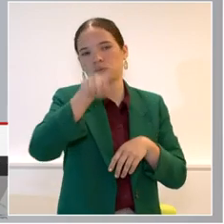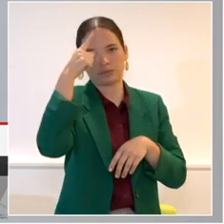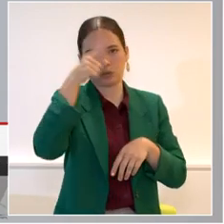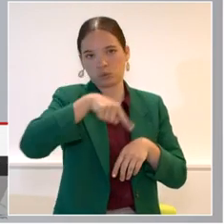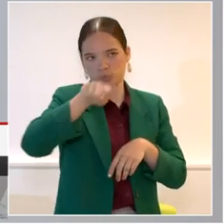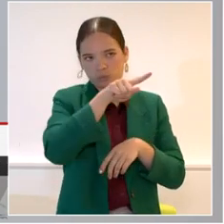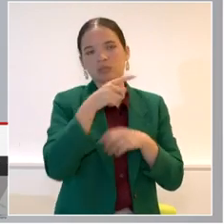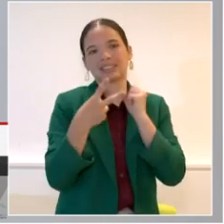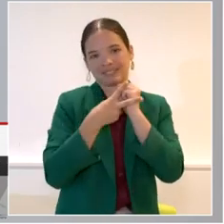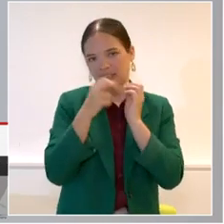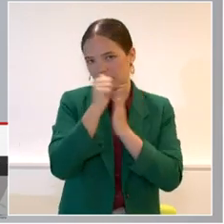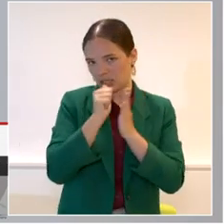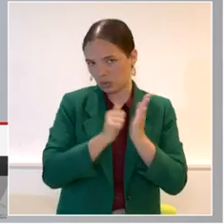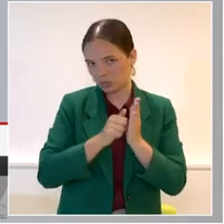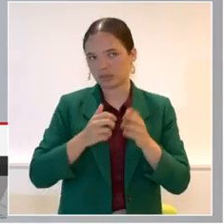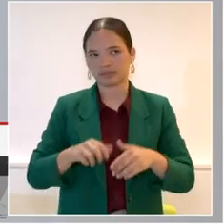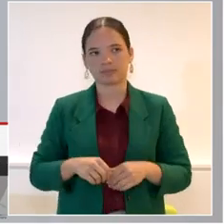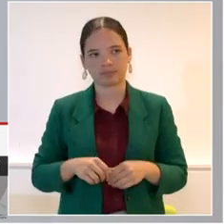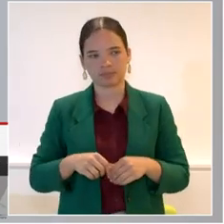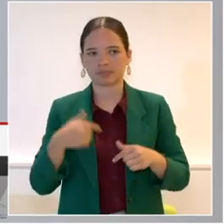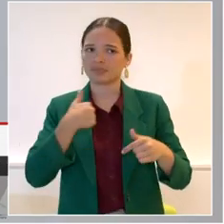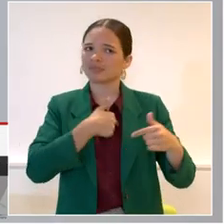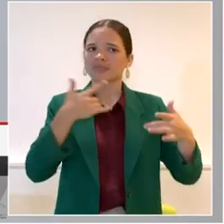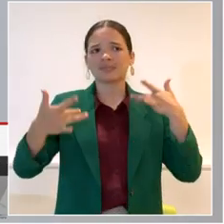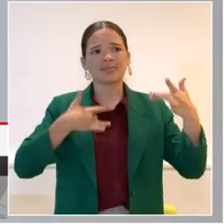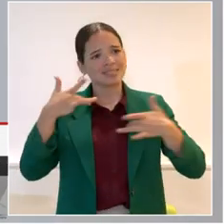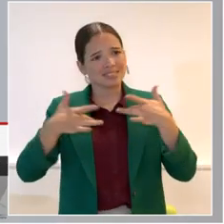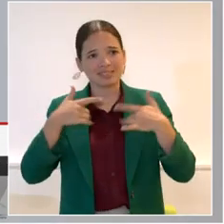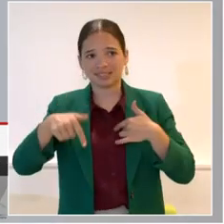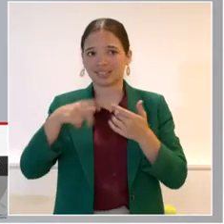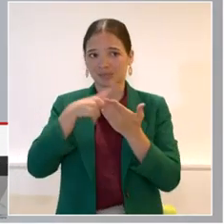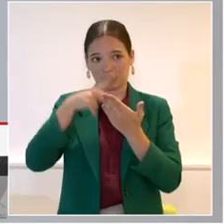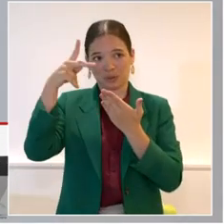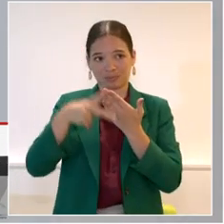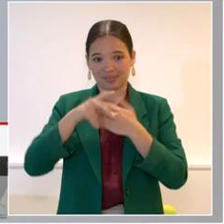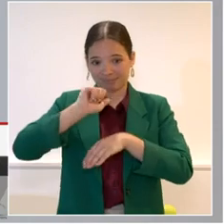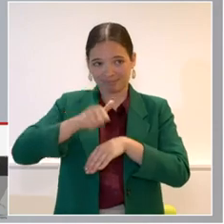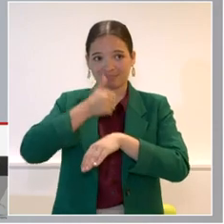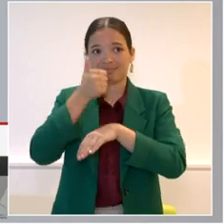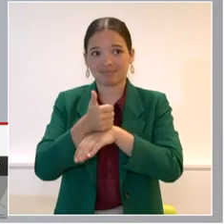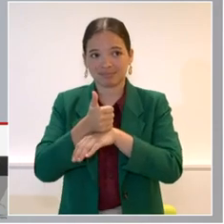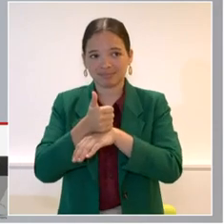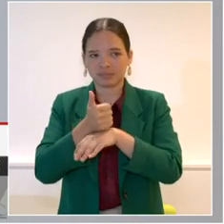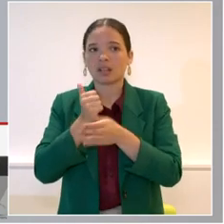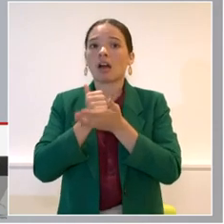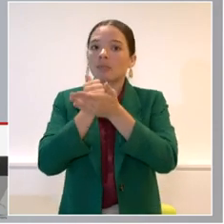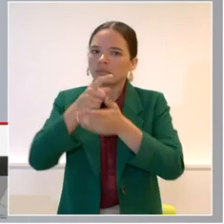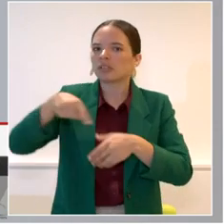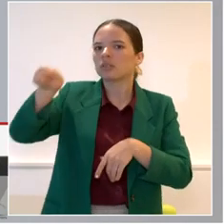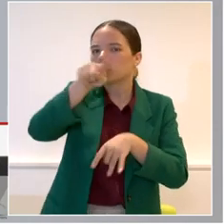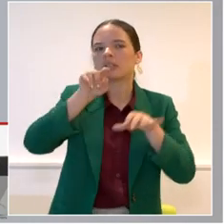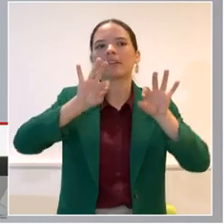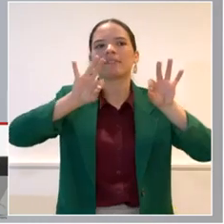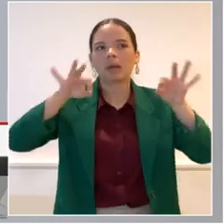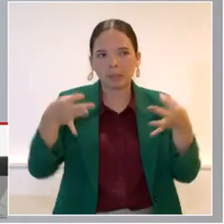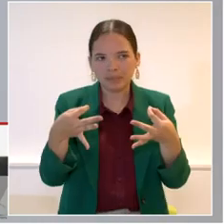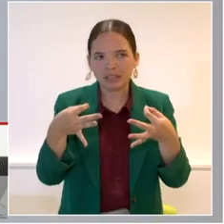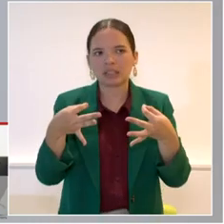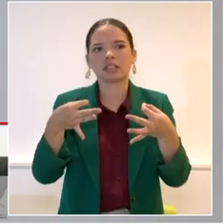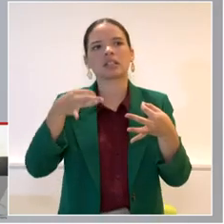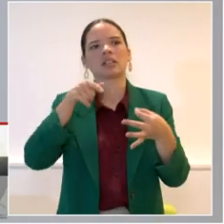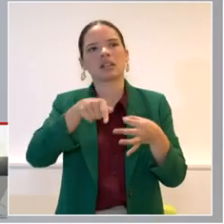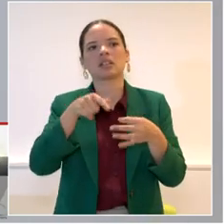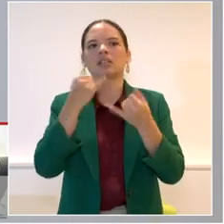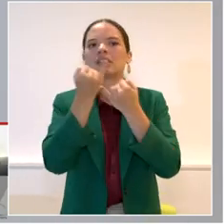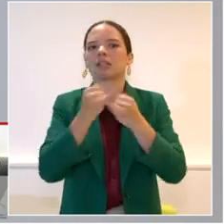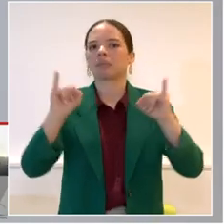next step to help our families gain more economic independence. So we're also excited because we get